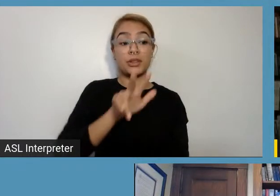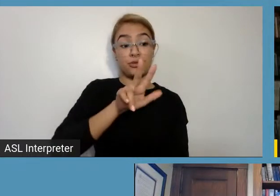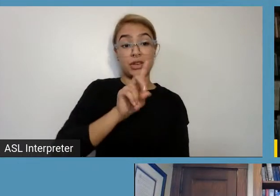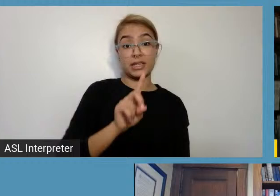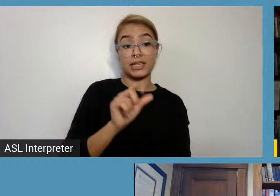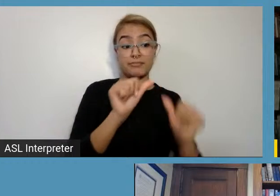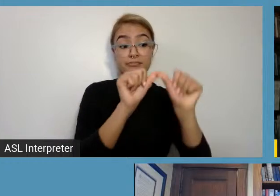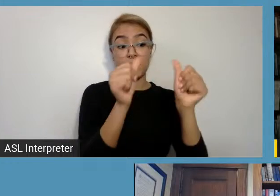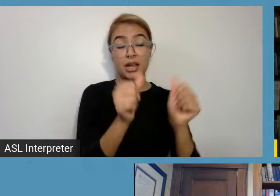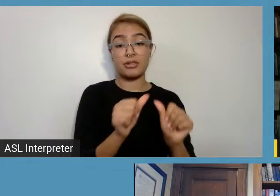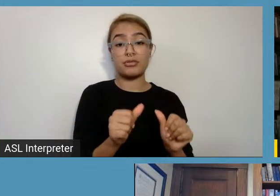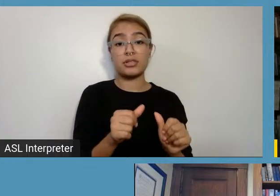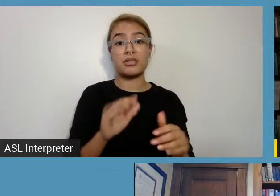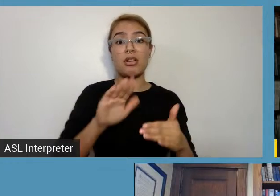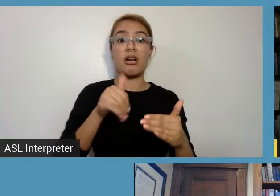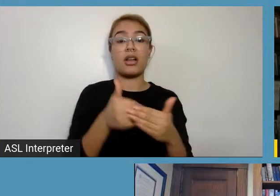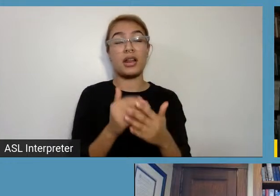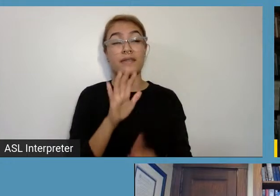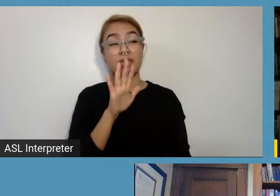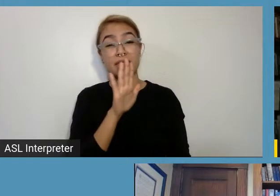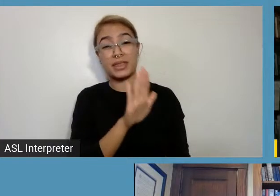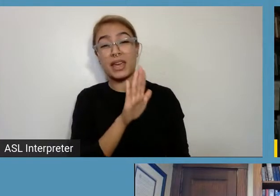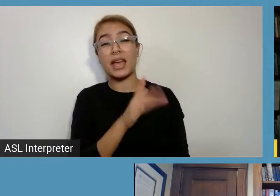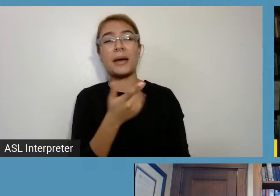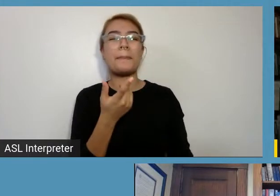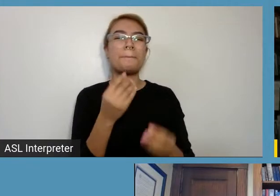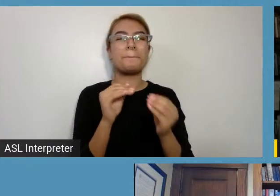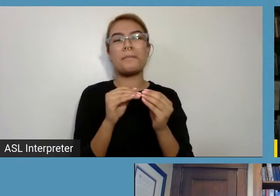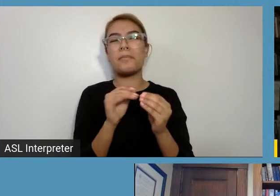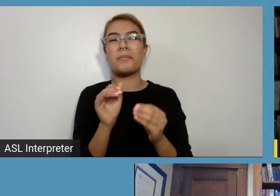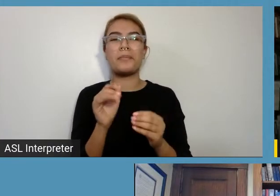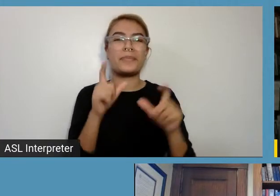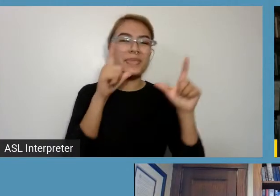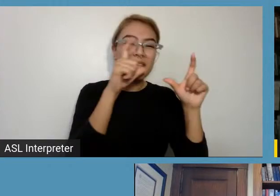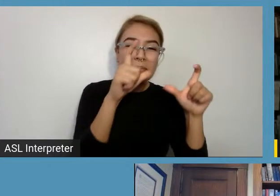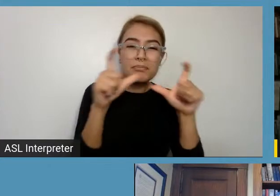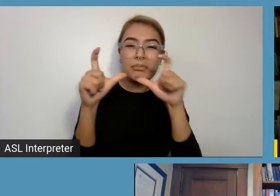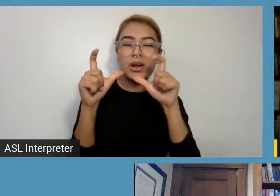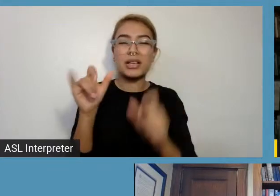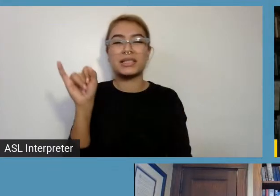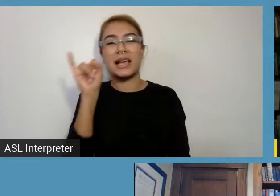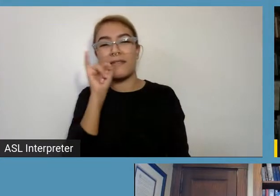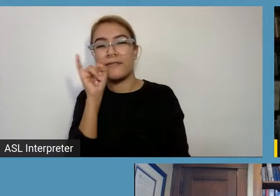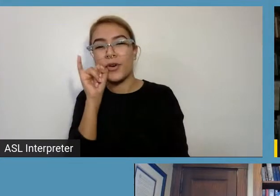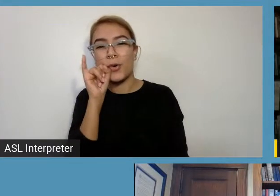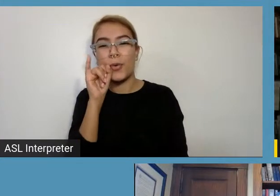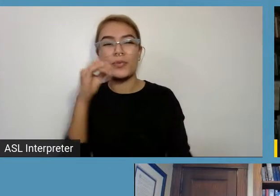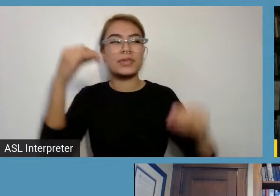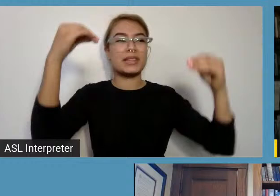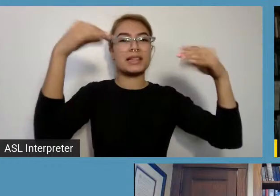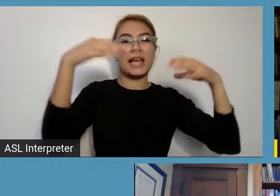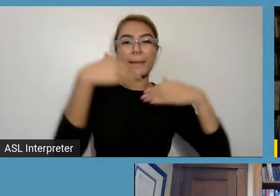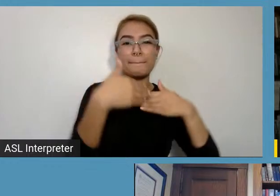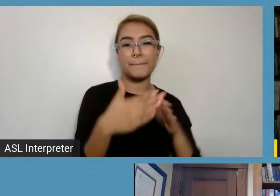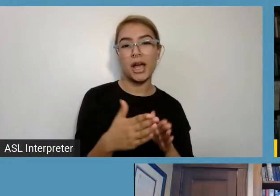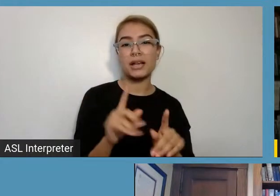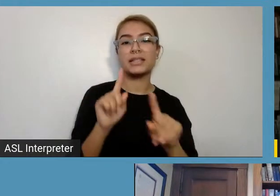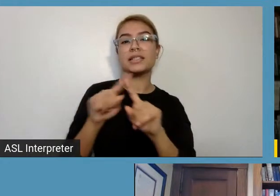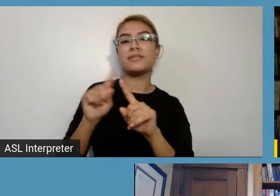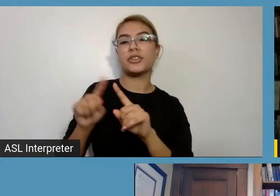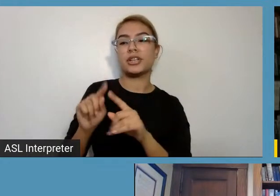modeling, all of that is done more with cameras and iPhones and a light box. And so that's a different station that is set